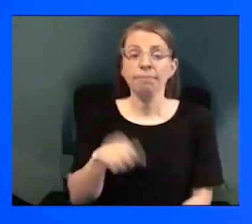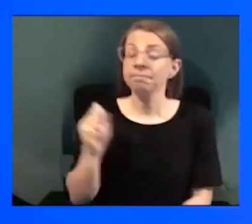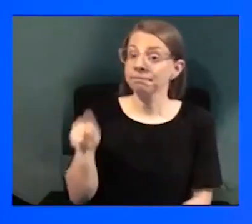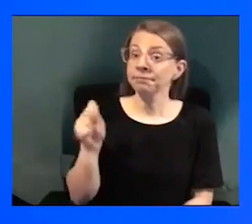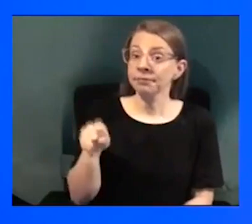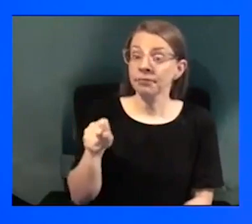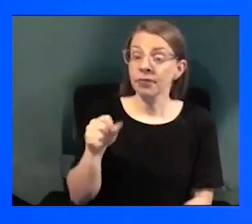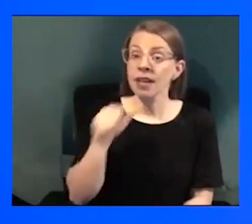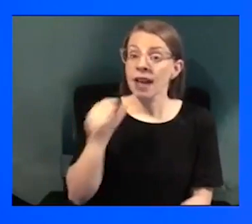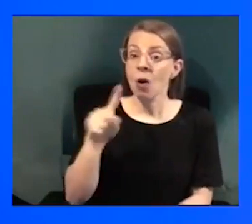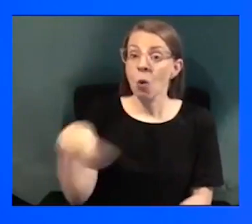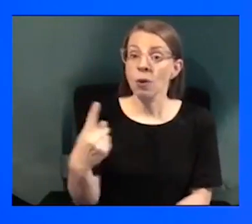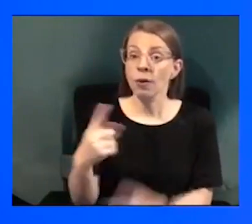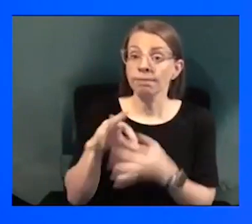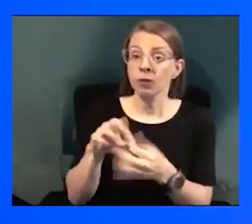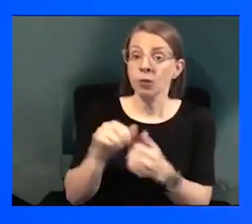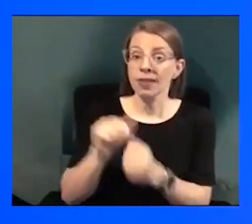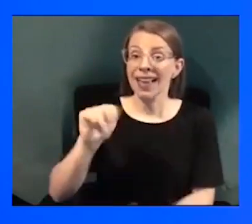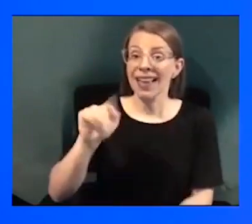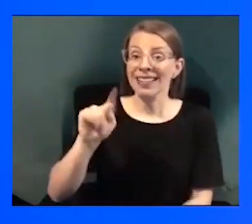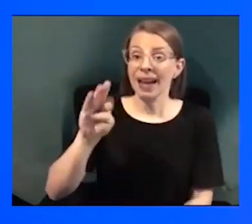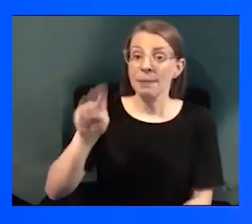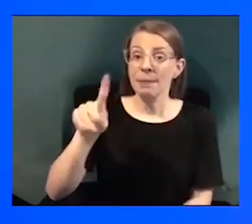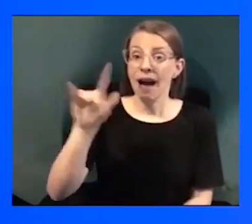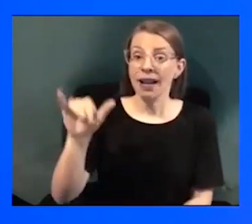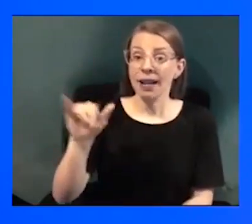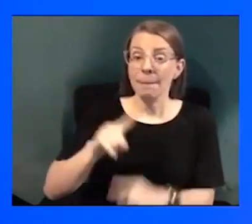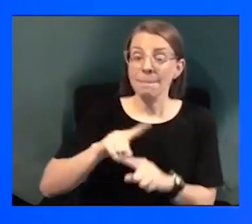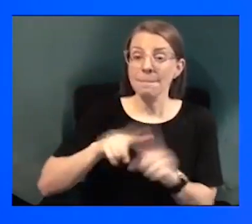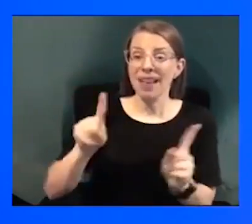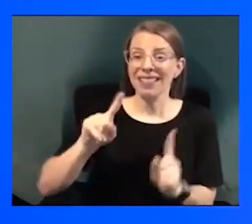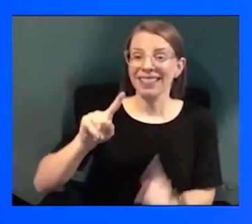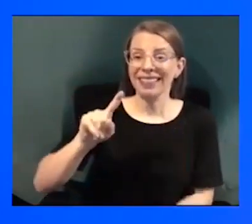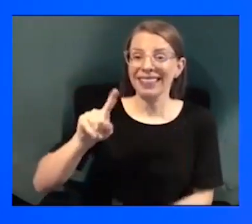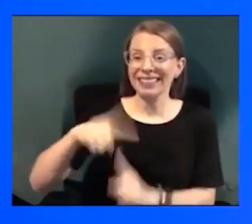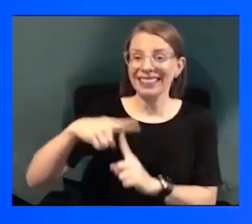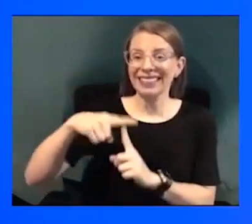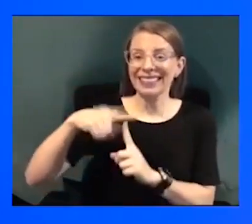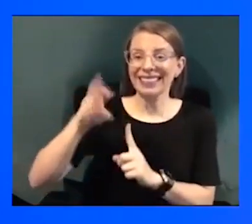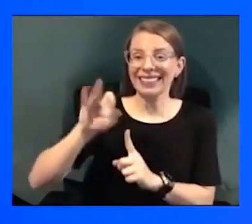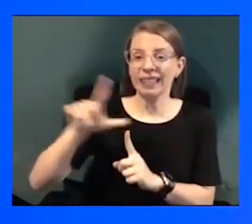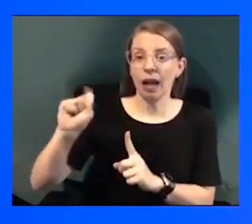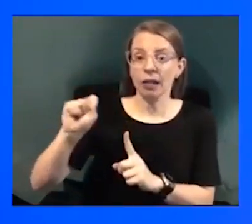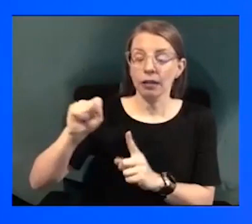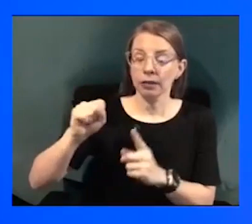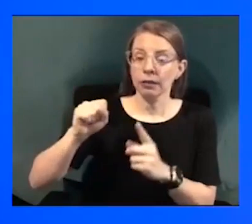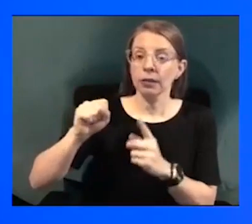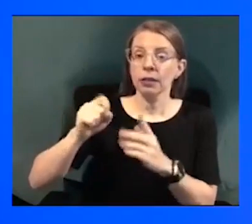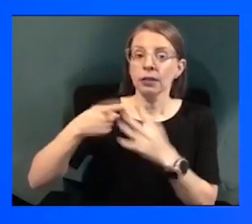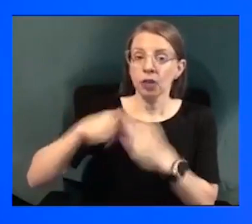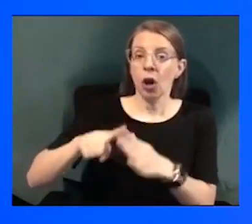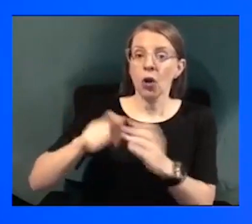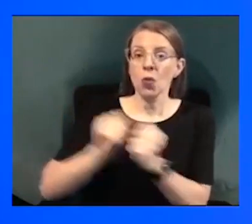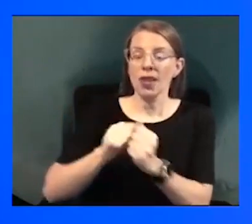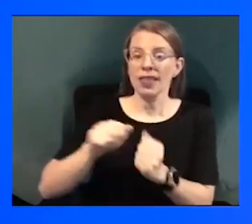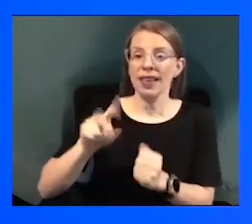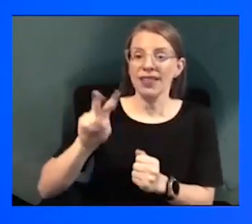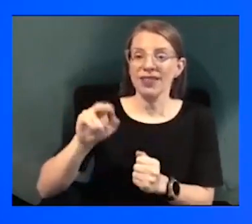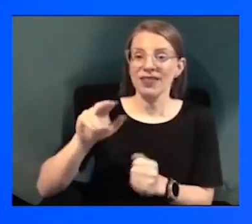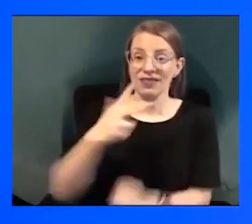antibodies, but also that T cell, that second arm of the immune system that is activated with the vaccines. There was also a study